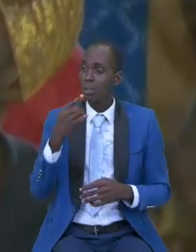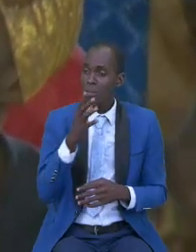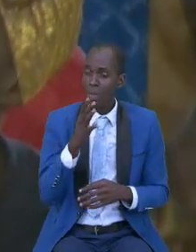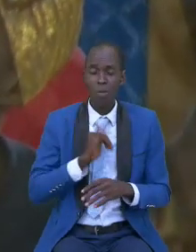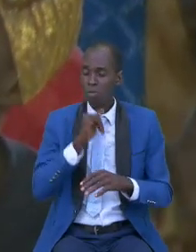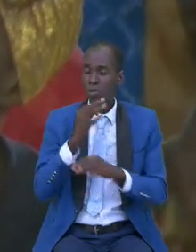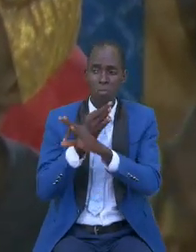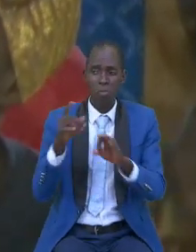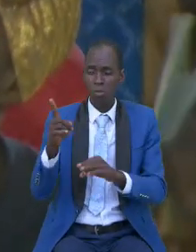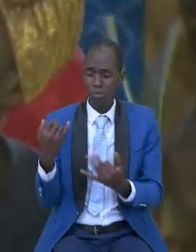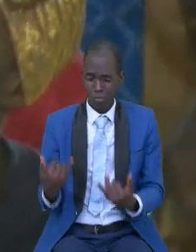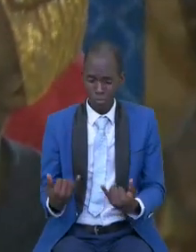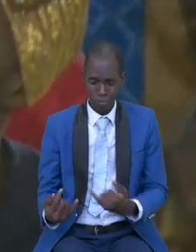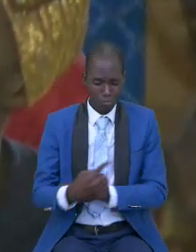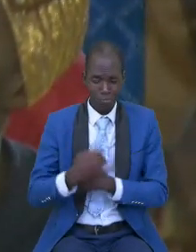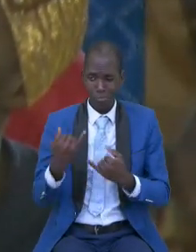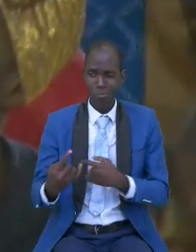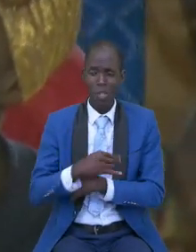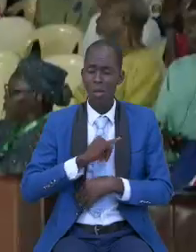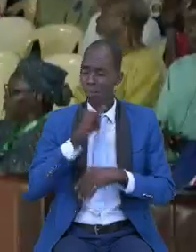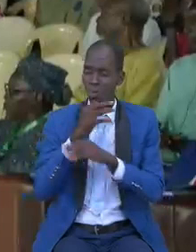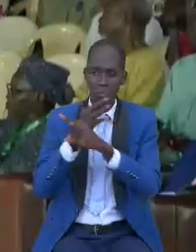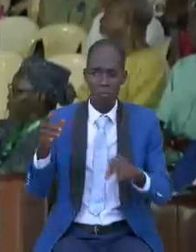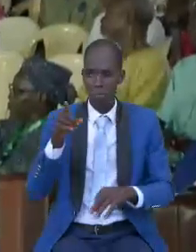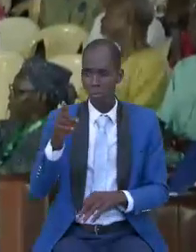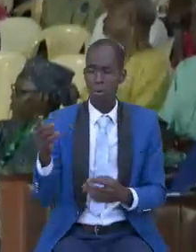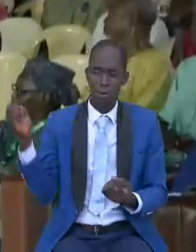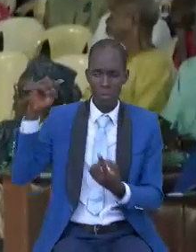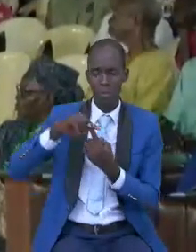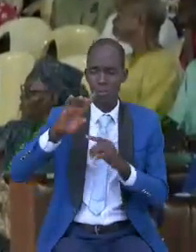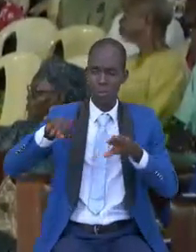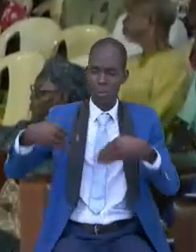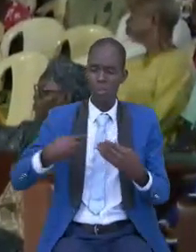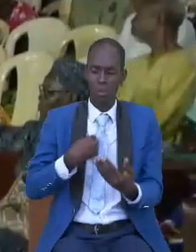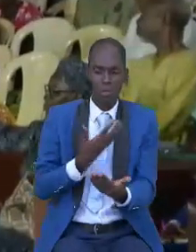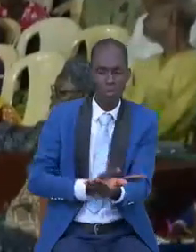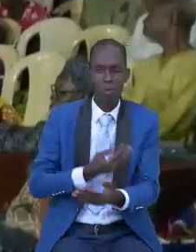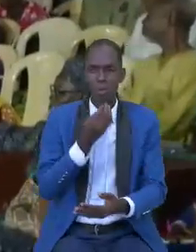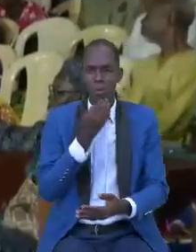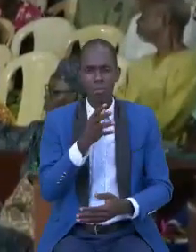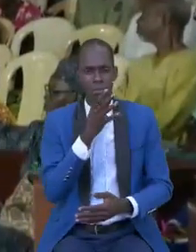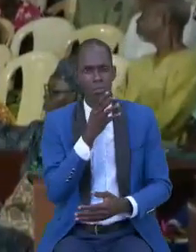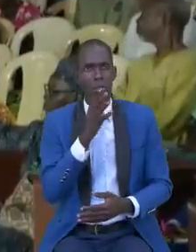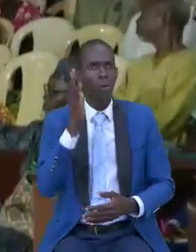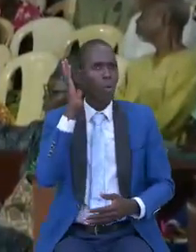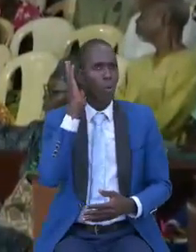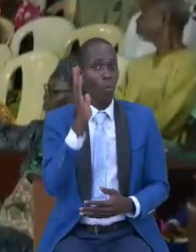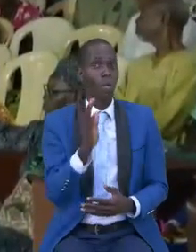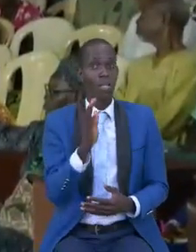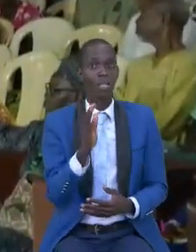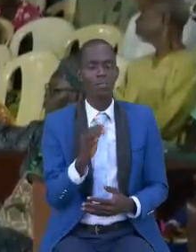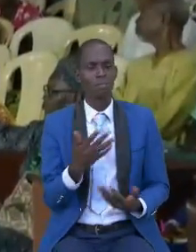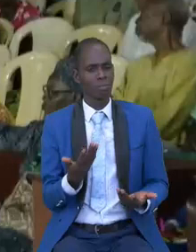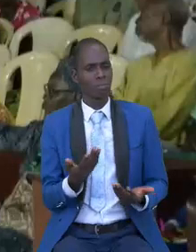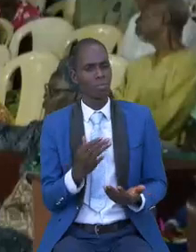go. Today, I will not let you go except you give me breakfast. Your mother will think that something is